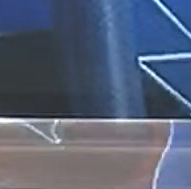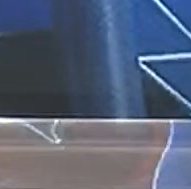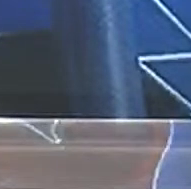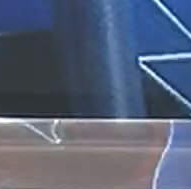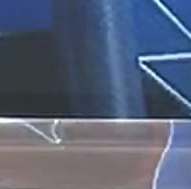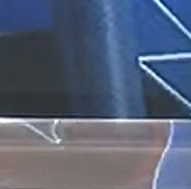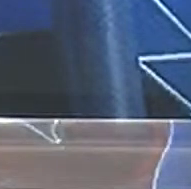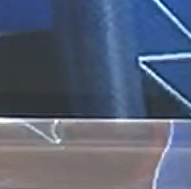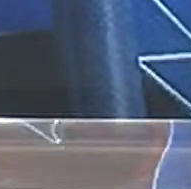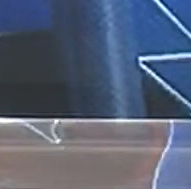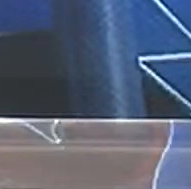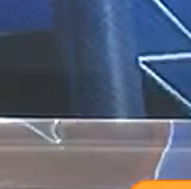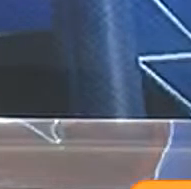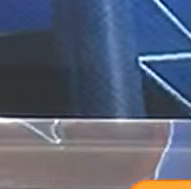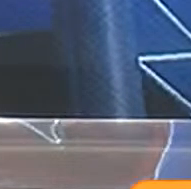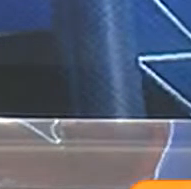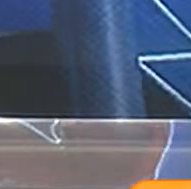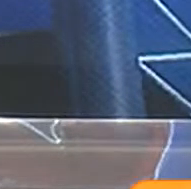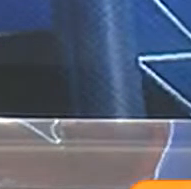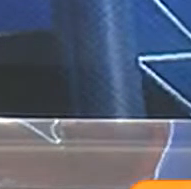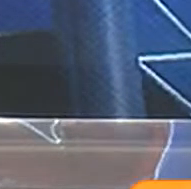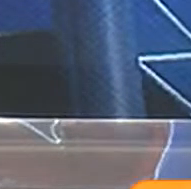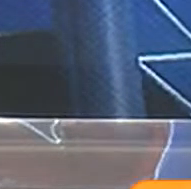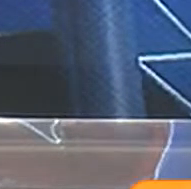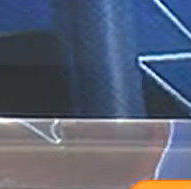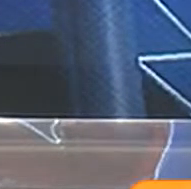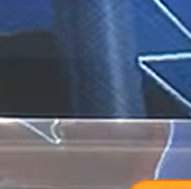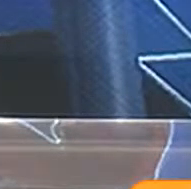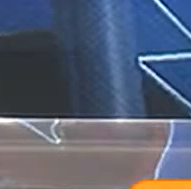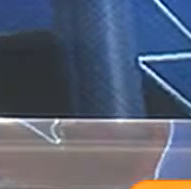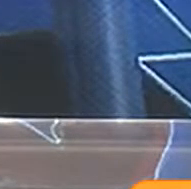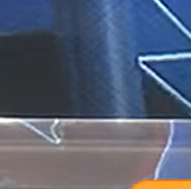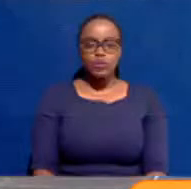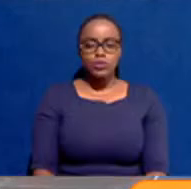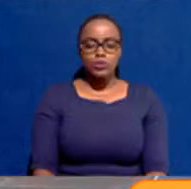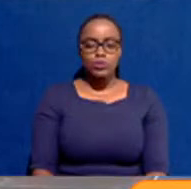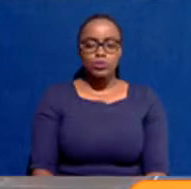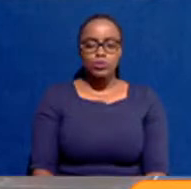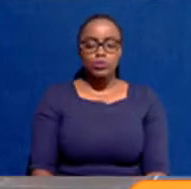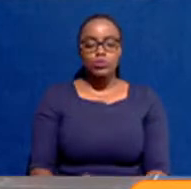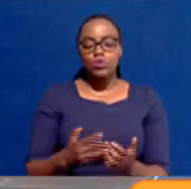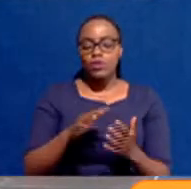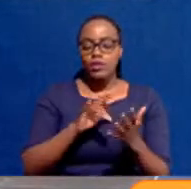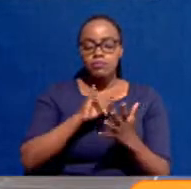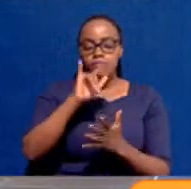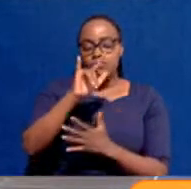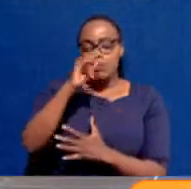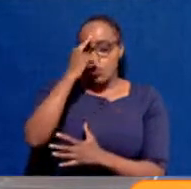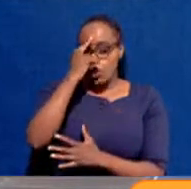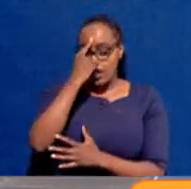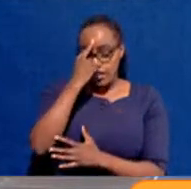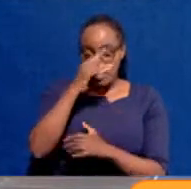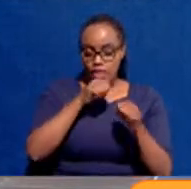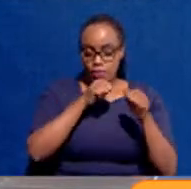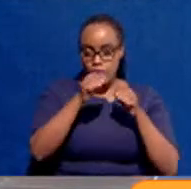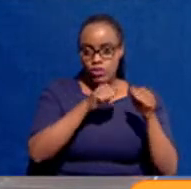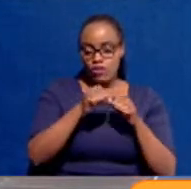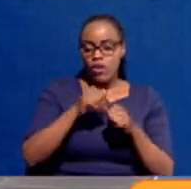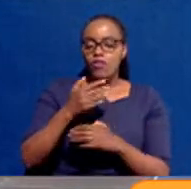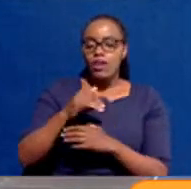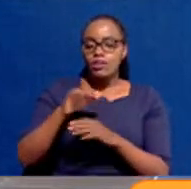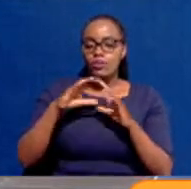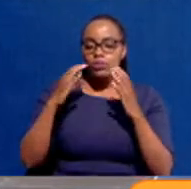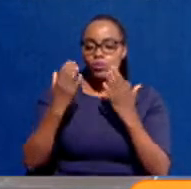Sports now. So Kenya's national boxing team, the Heat Squad ladies, will leave the country on Tuesday night for India to compete in the World Women